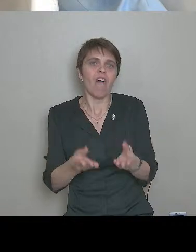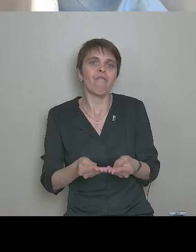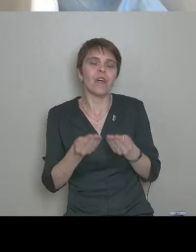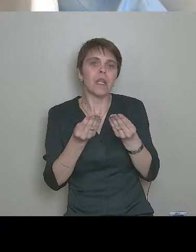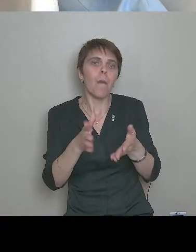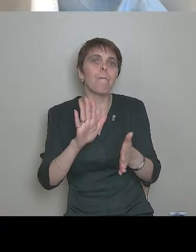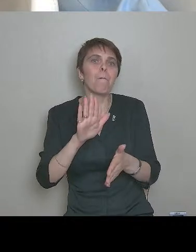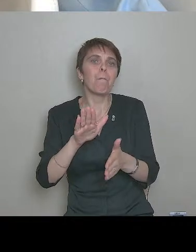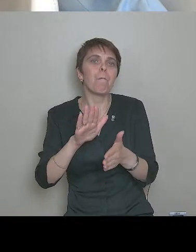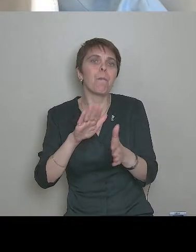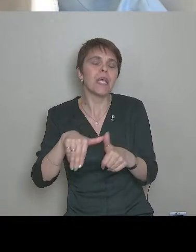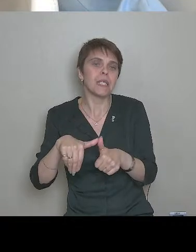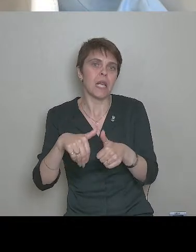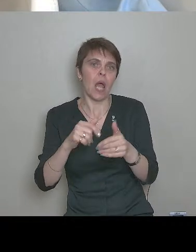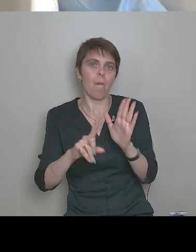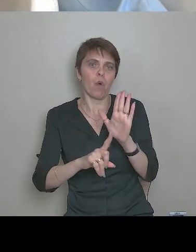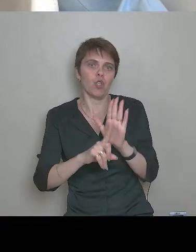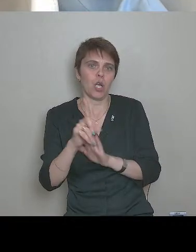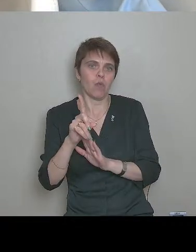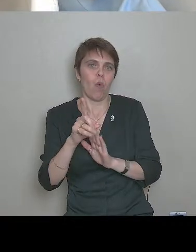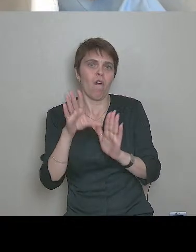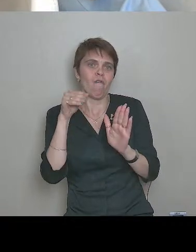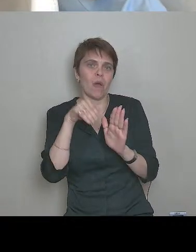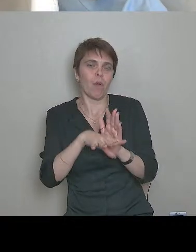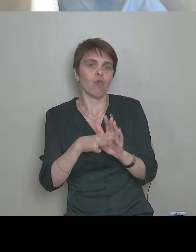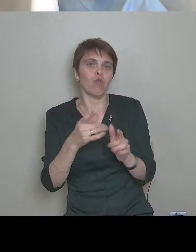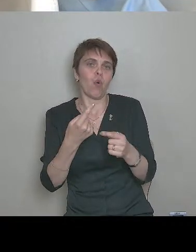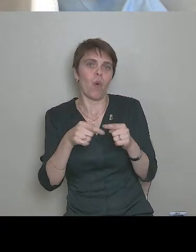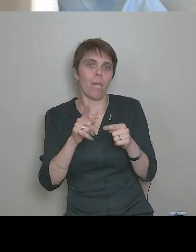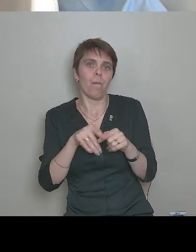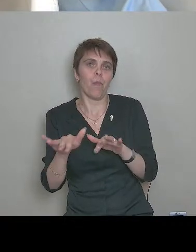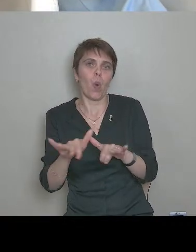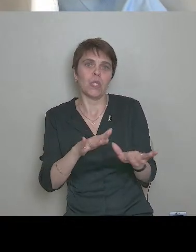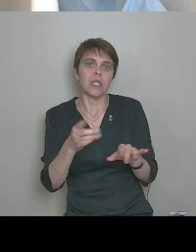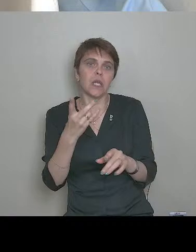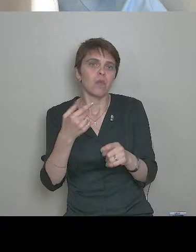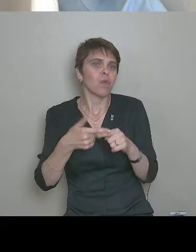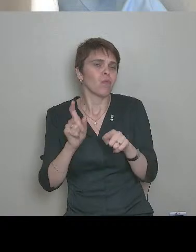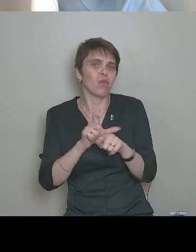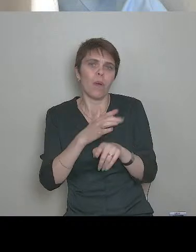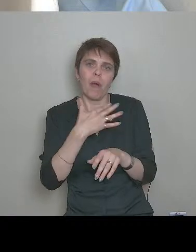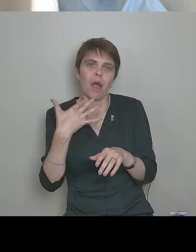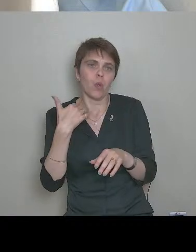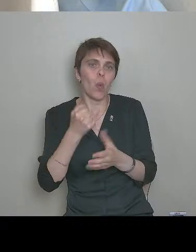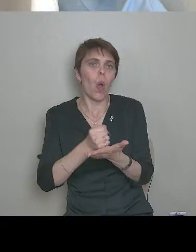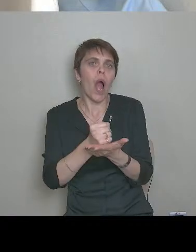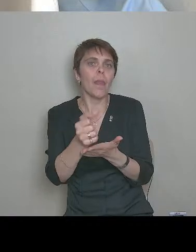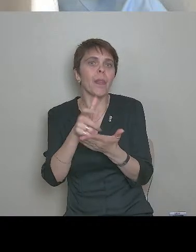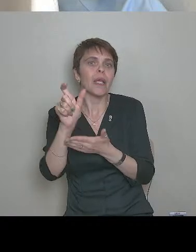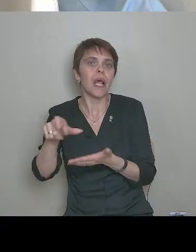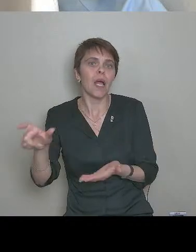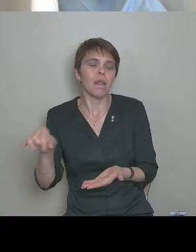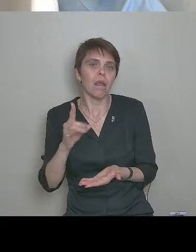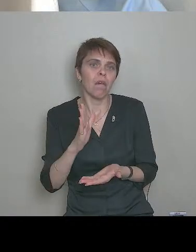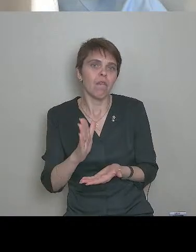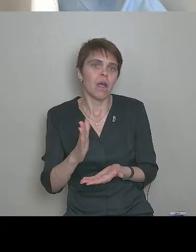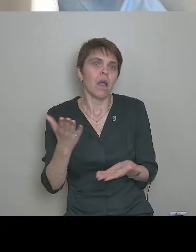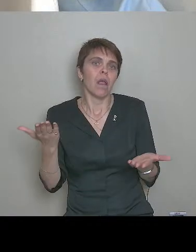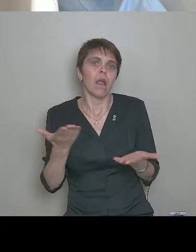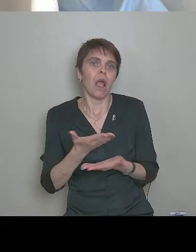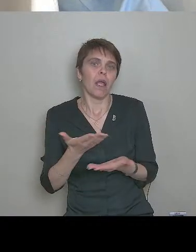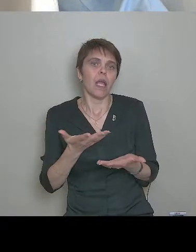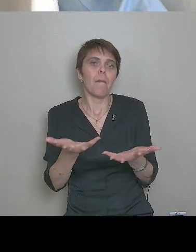take into account the reference which have been issued after the beginning of the electoral process. A lot of candidates, though,